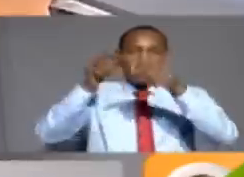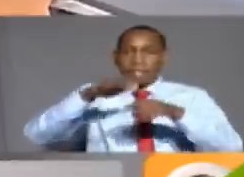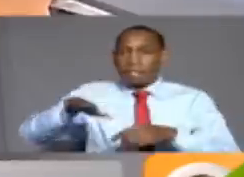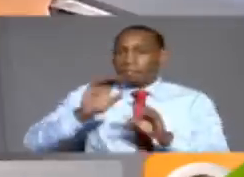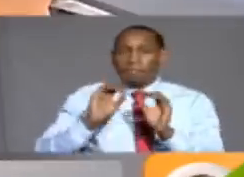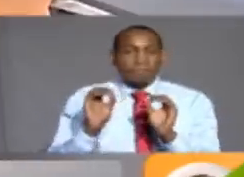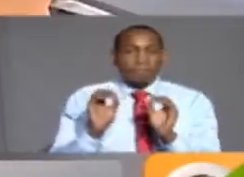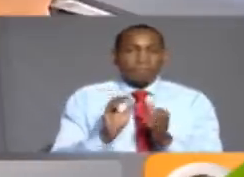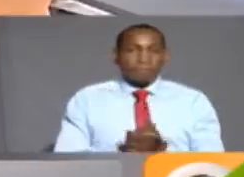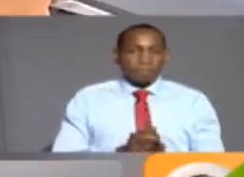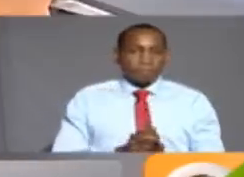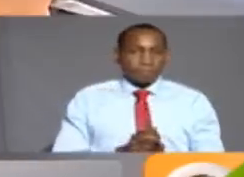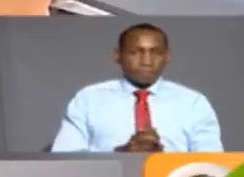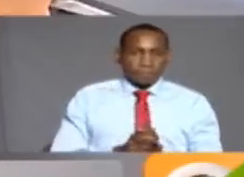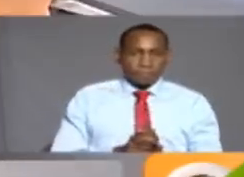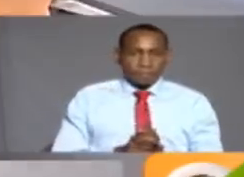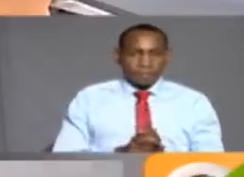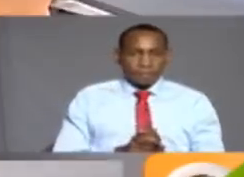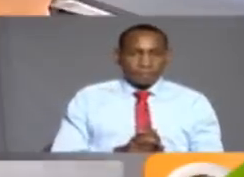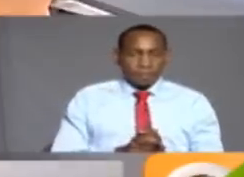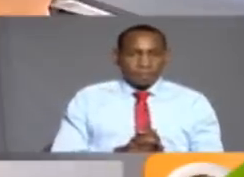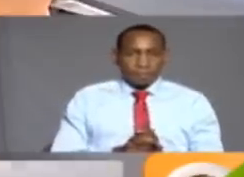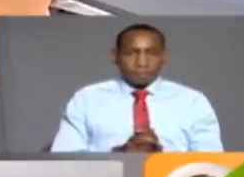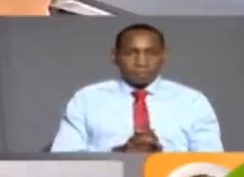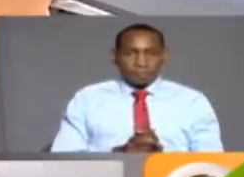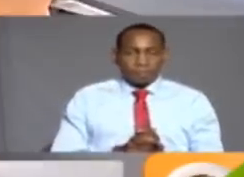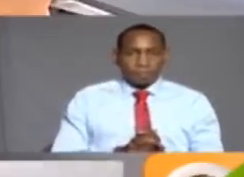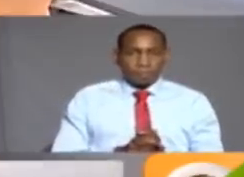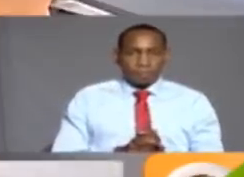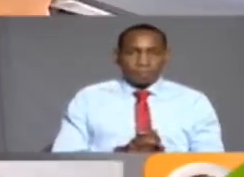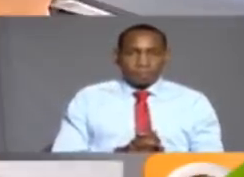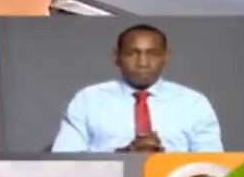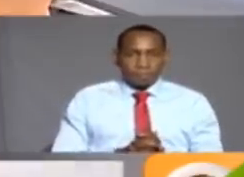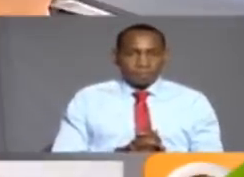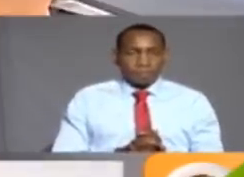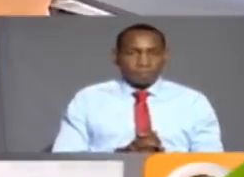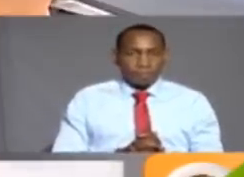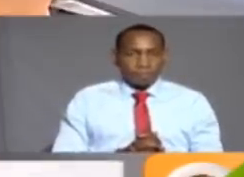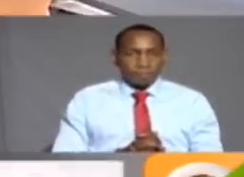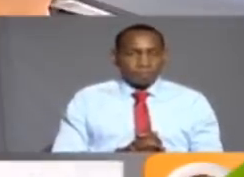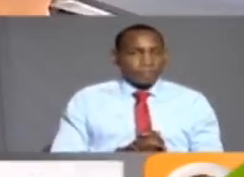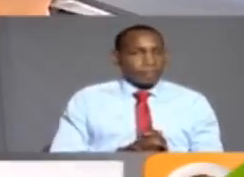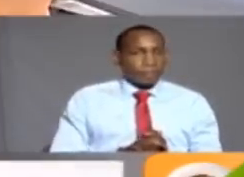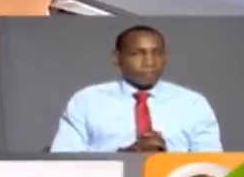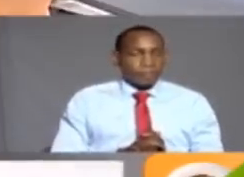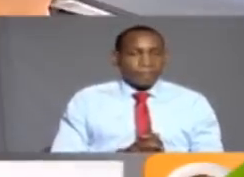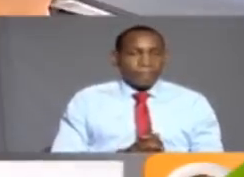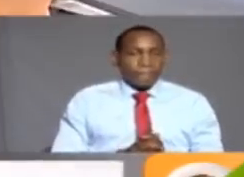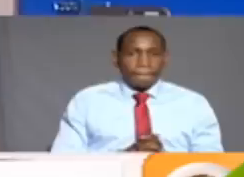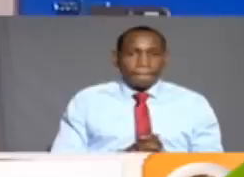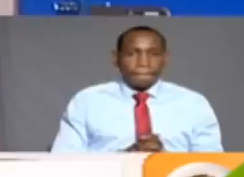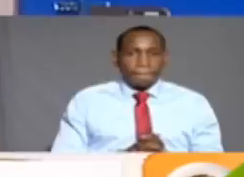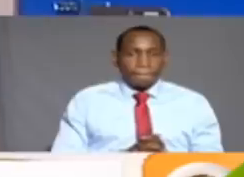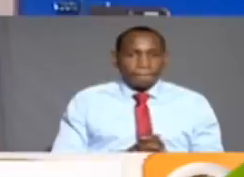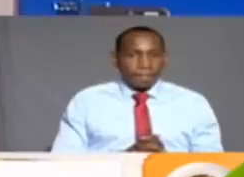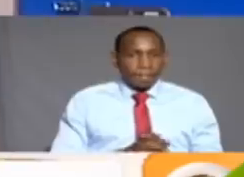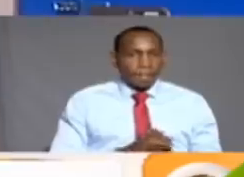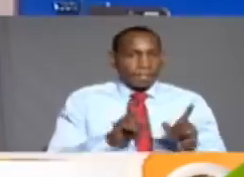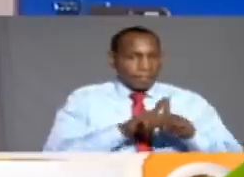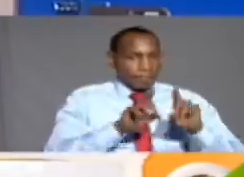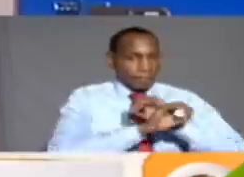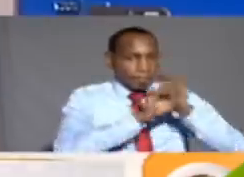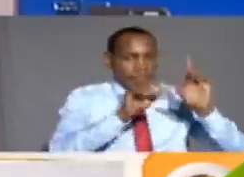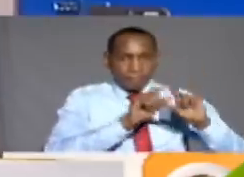Yet, that is also your role as the oversight. The oversight role you need to play, isn't absolutely, it? Absolutely. But here, this is you, Moses Kuria. Maybe you can clarify this. This